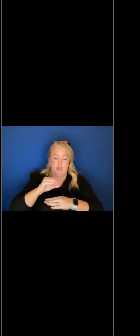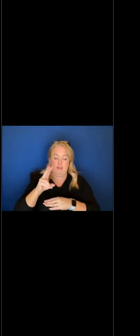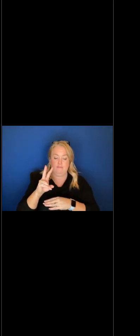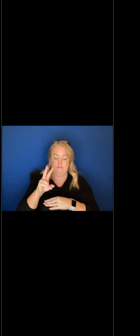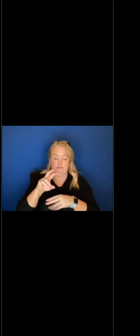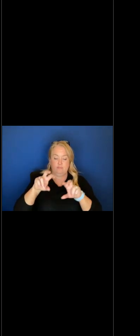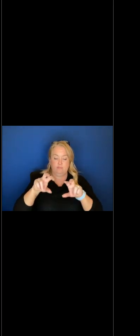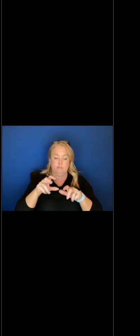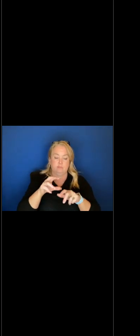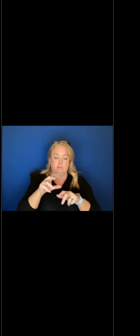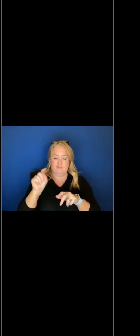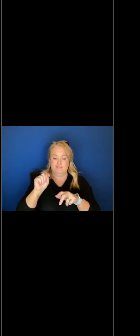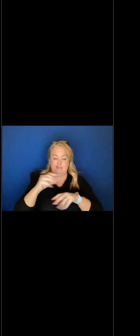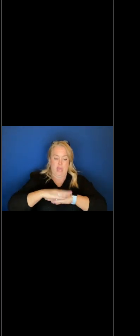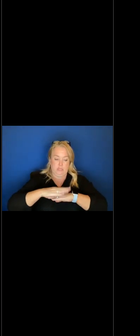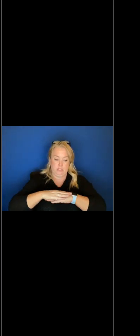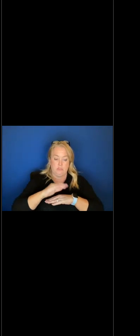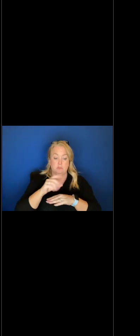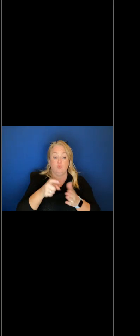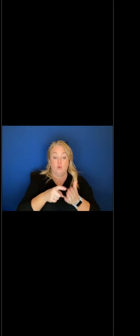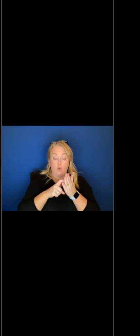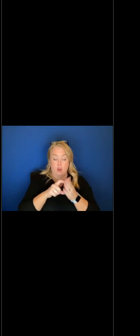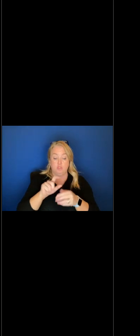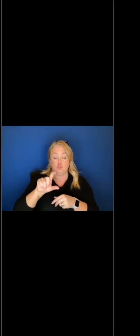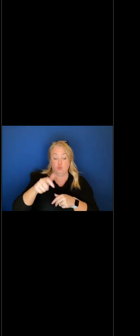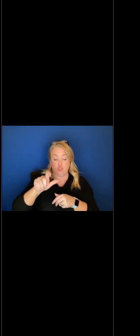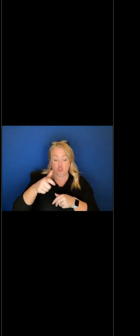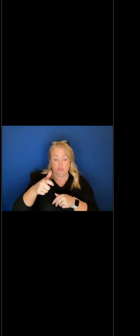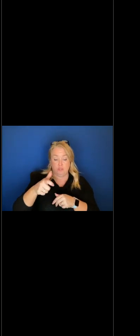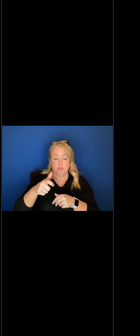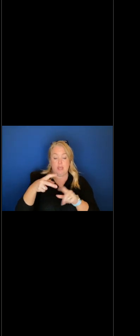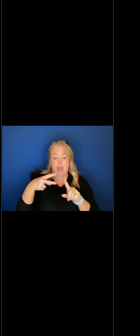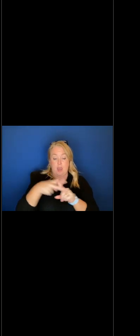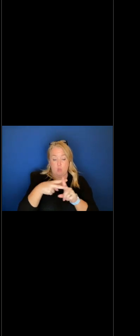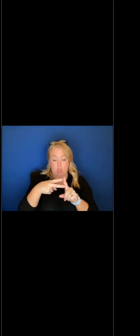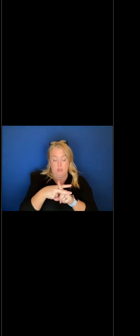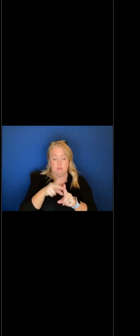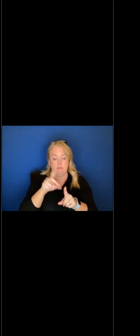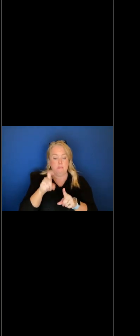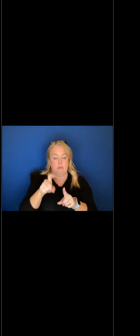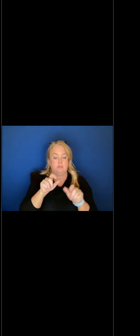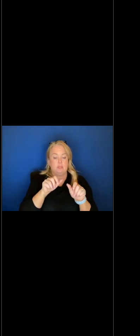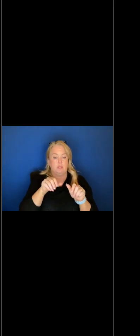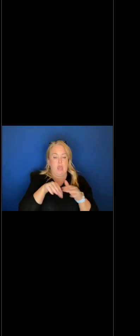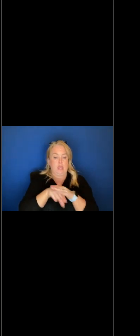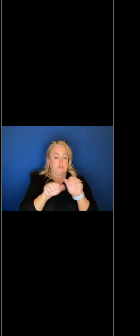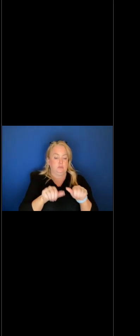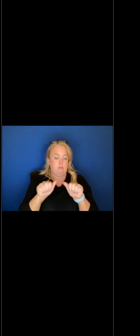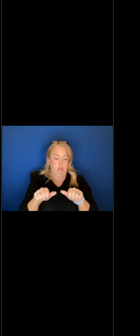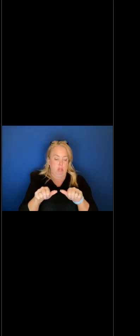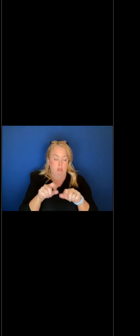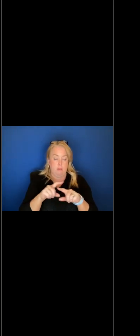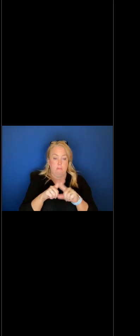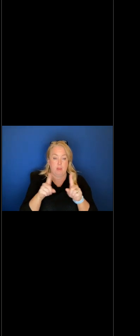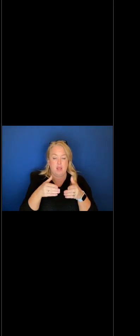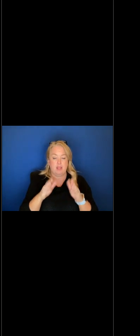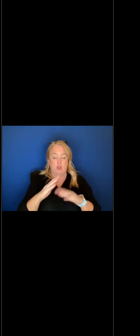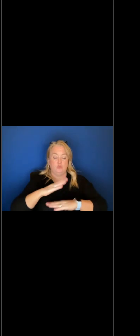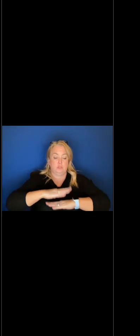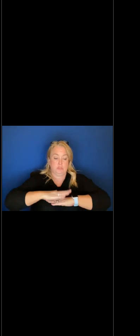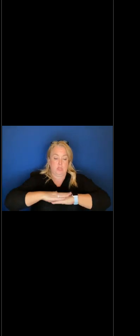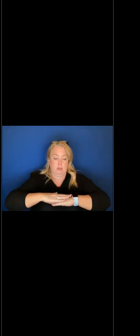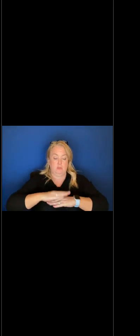that switches, outlets, and environmental controls be mounted within accessible reach ranges, but allows the countertop